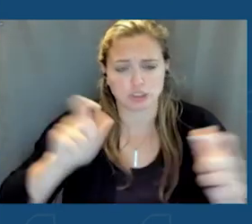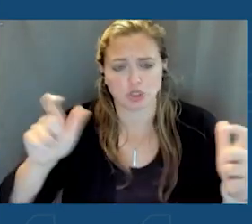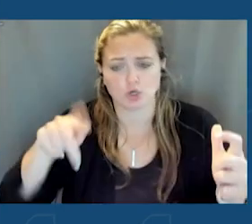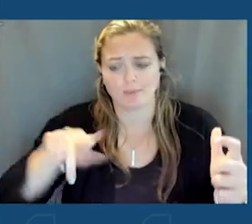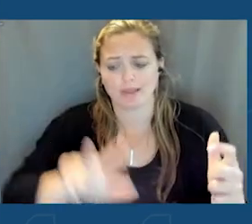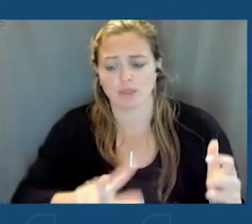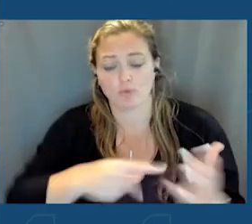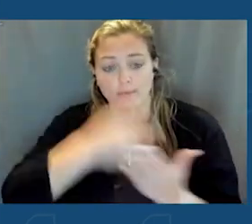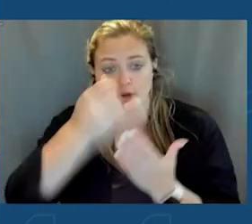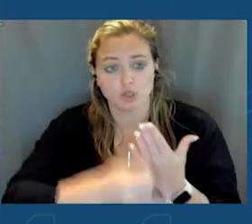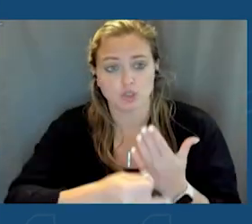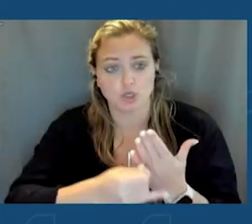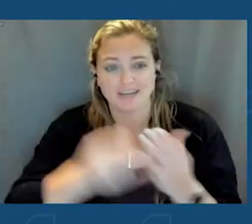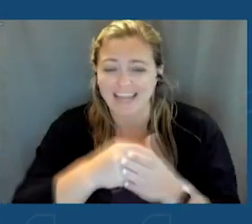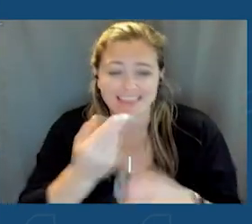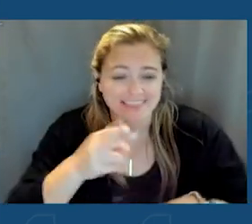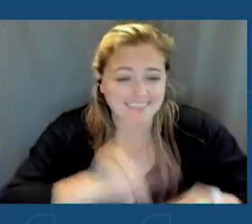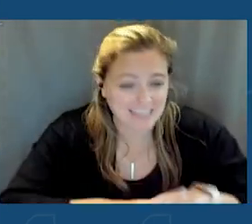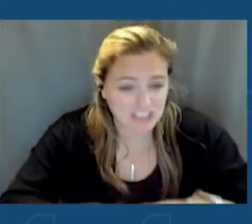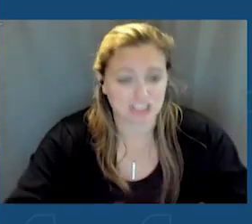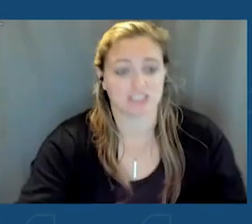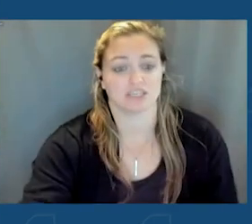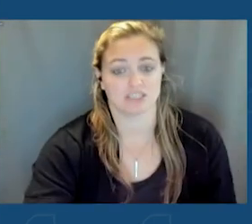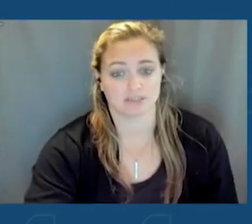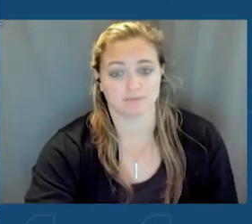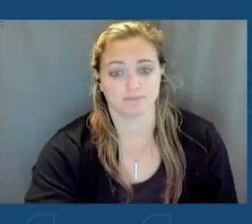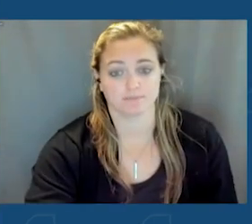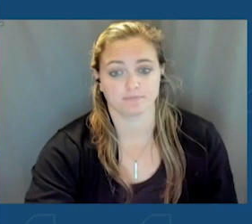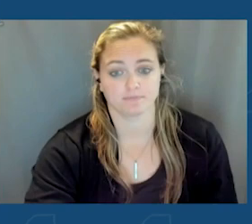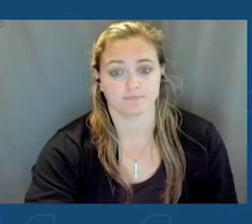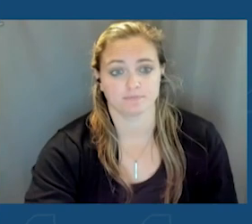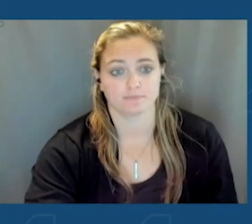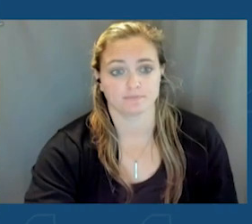project. In the nation's largest P3 project.